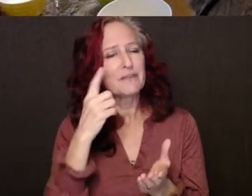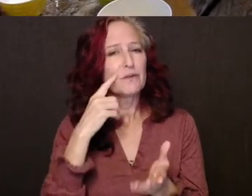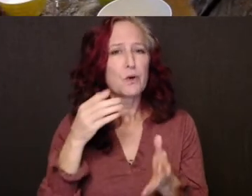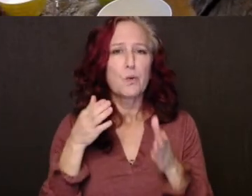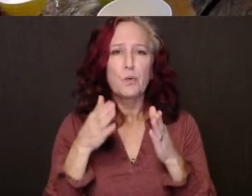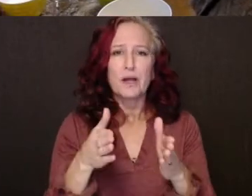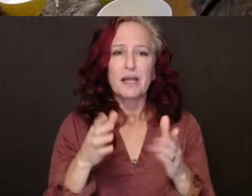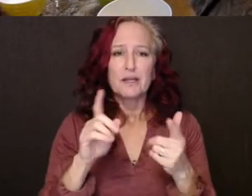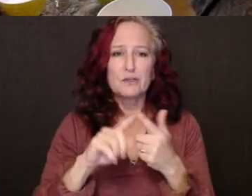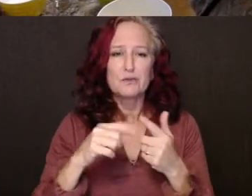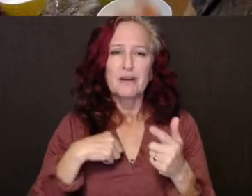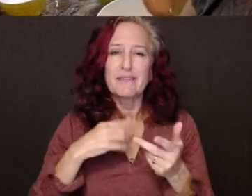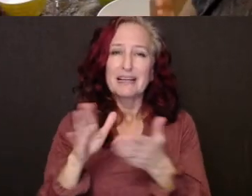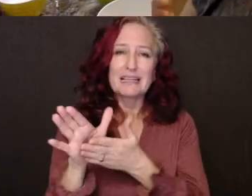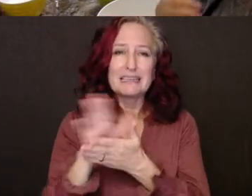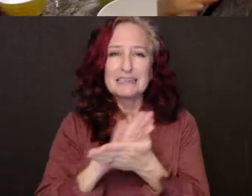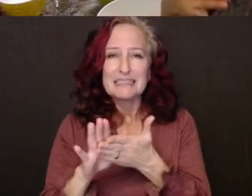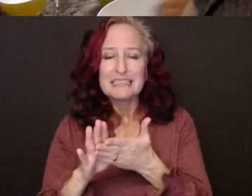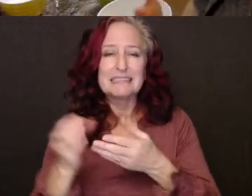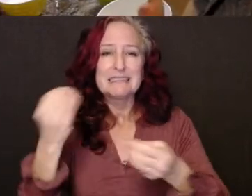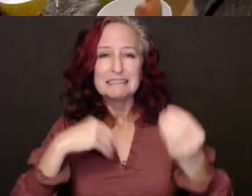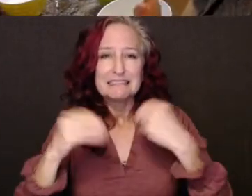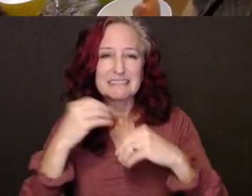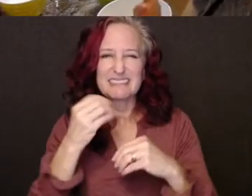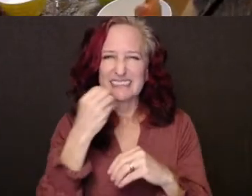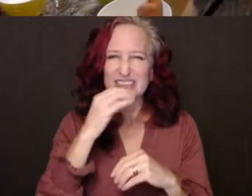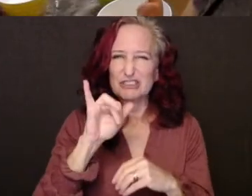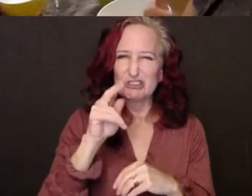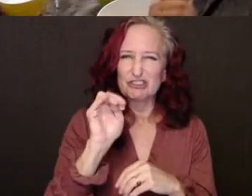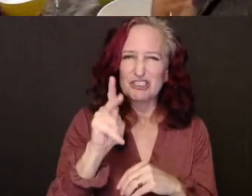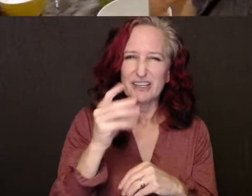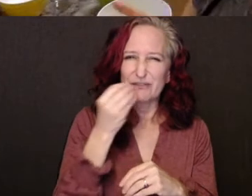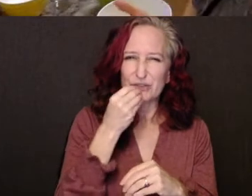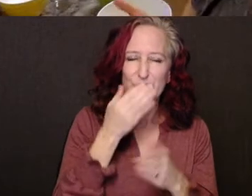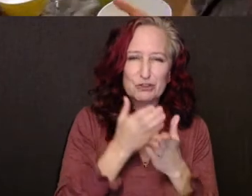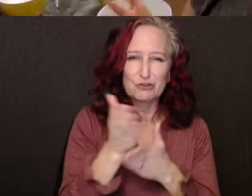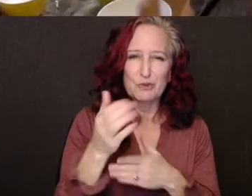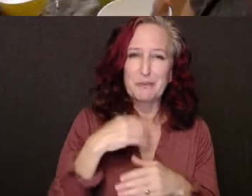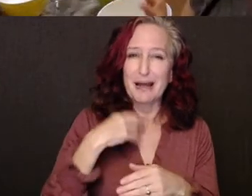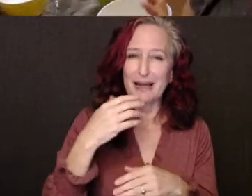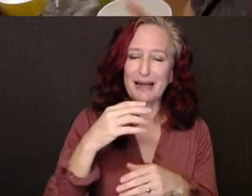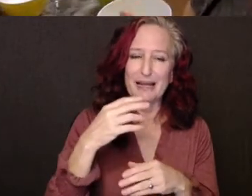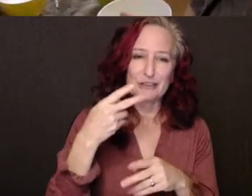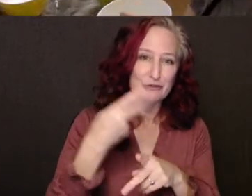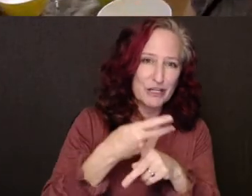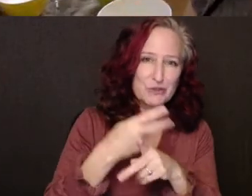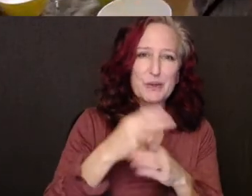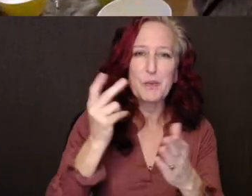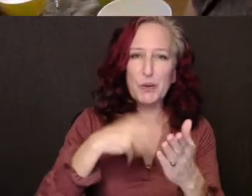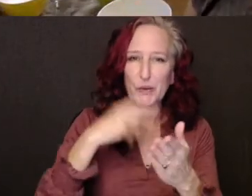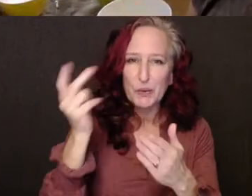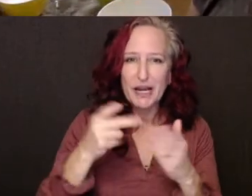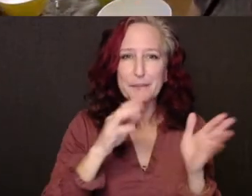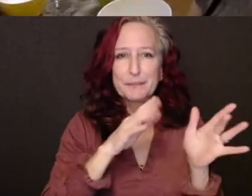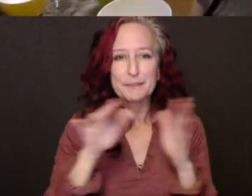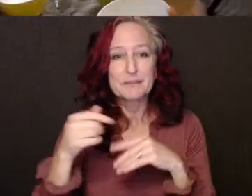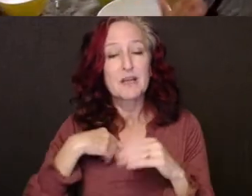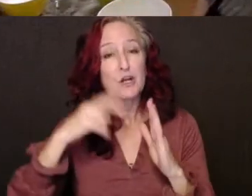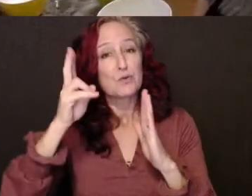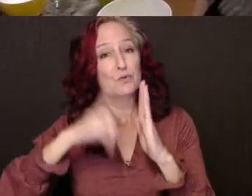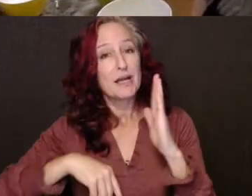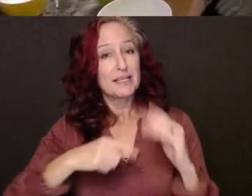in 2011, and I was vegetarian since I was 17. 2011, when I finished my master's degree,